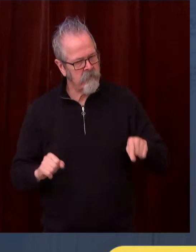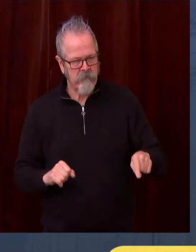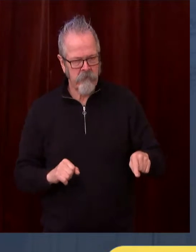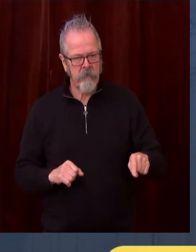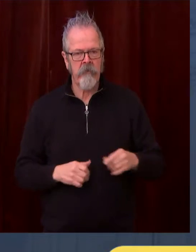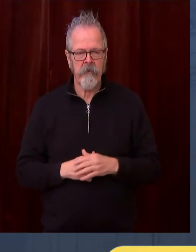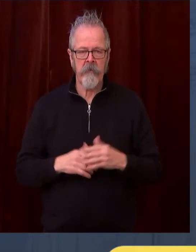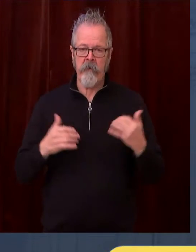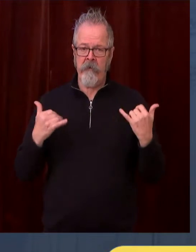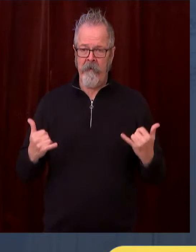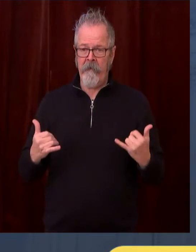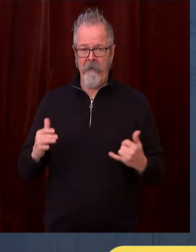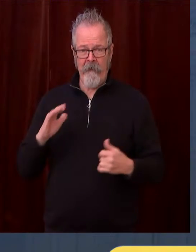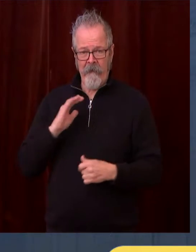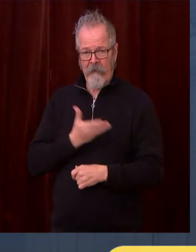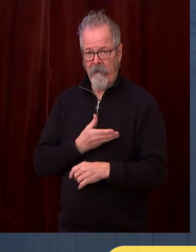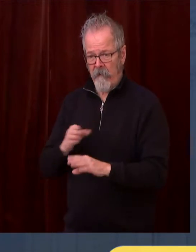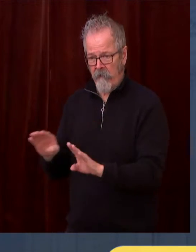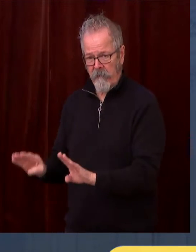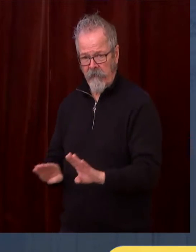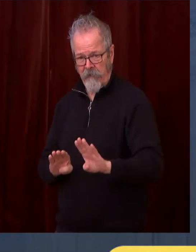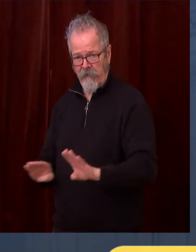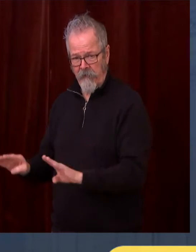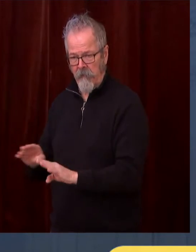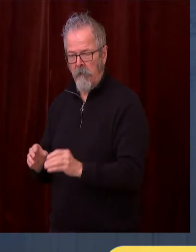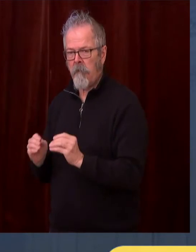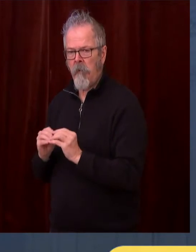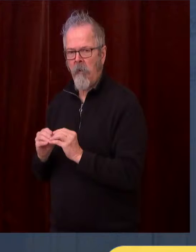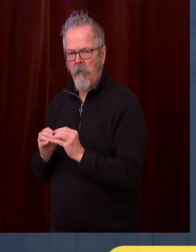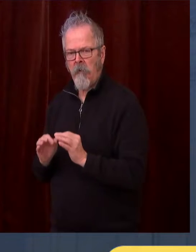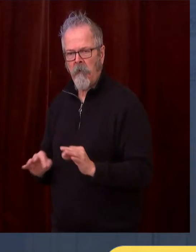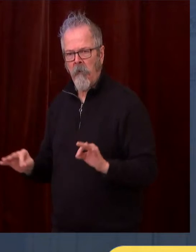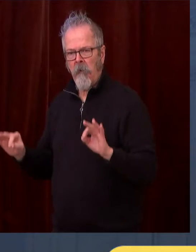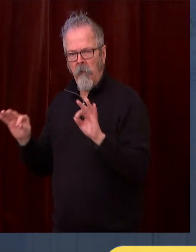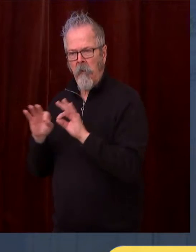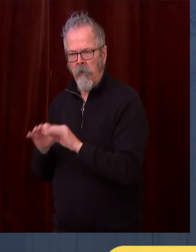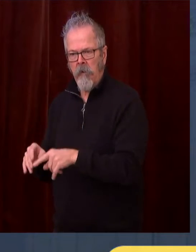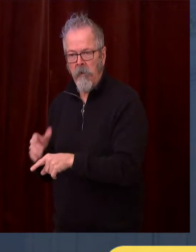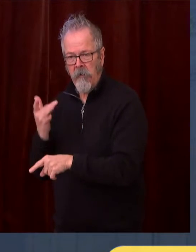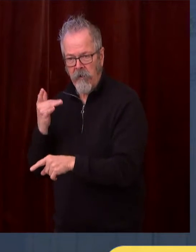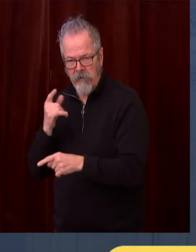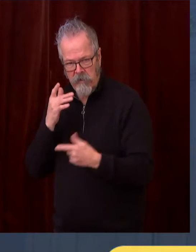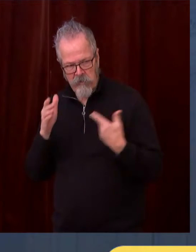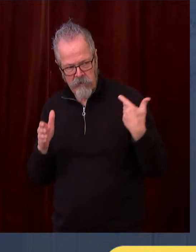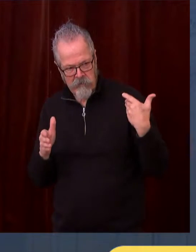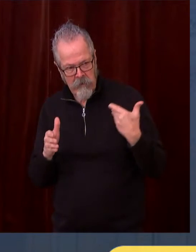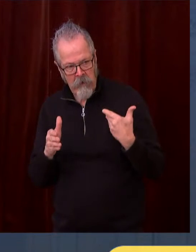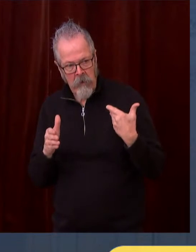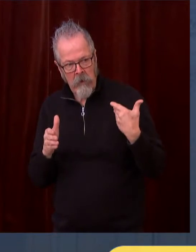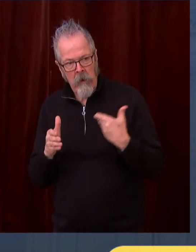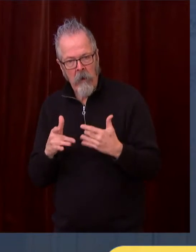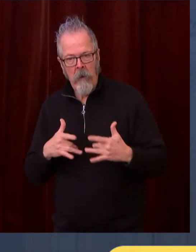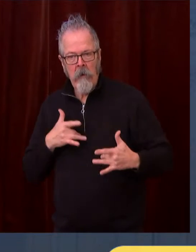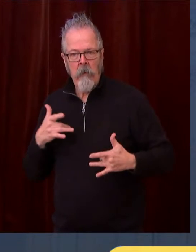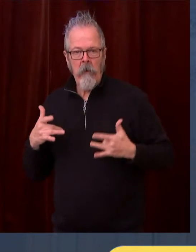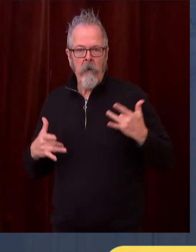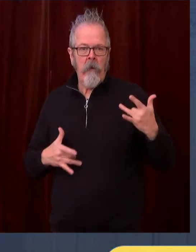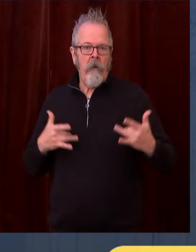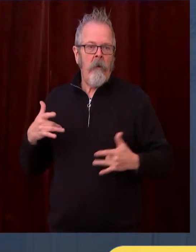that the end is in sight. And we can slow this infection rate if we keep up this fight